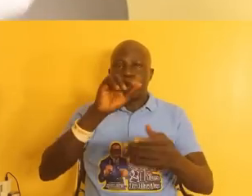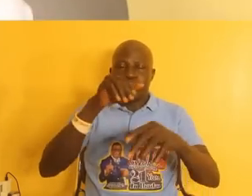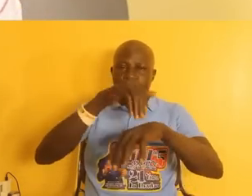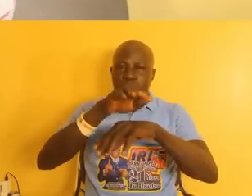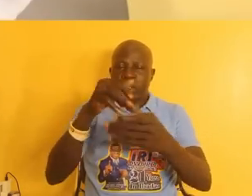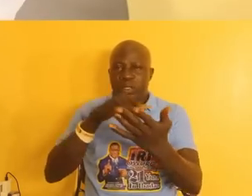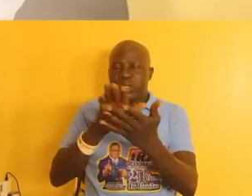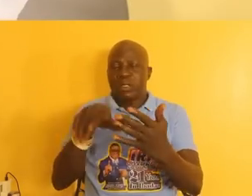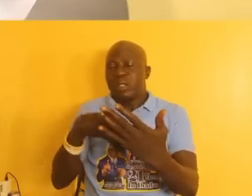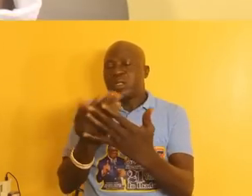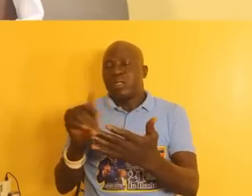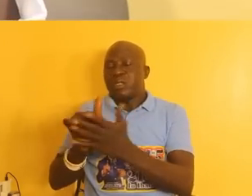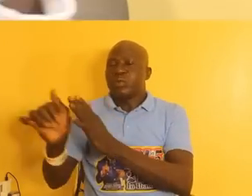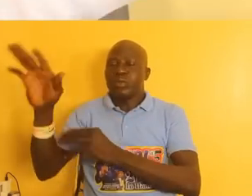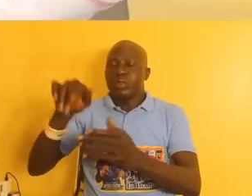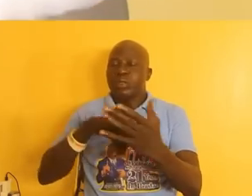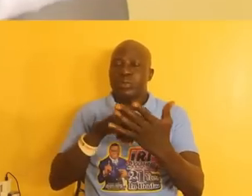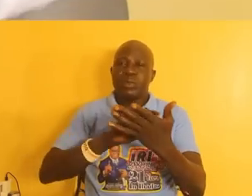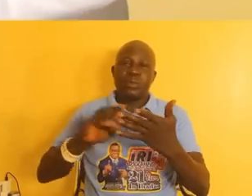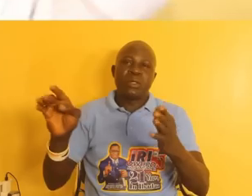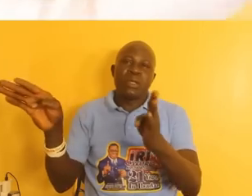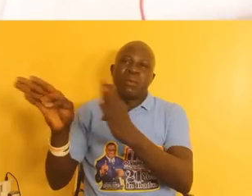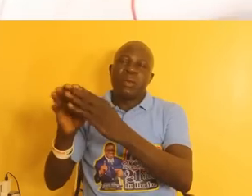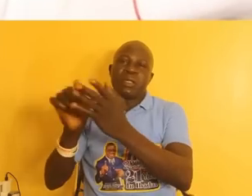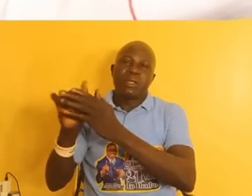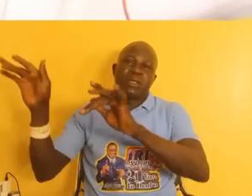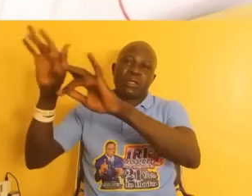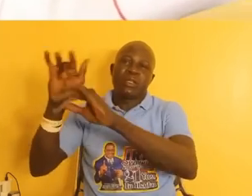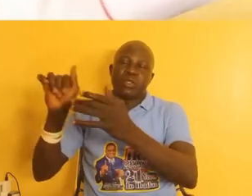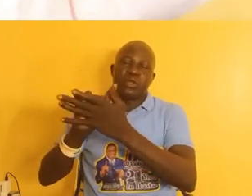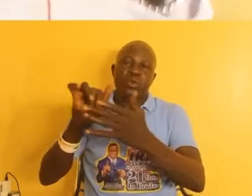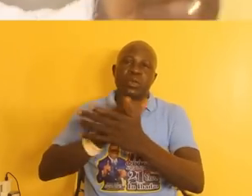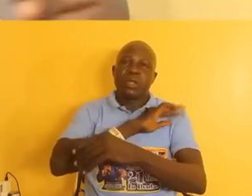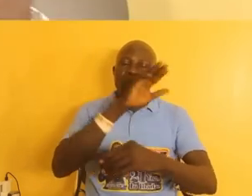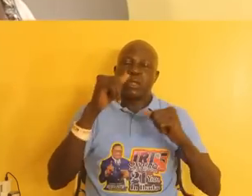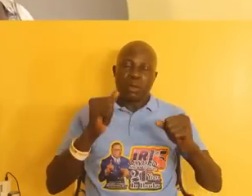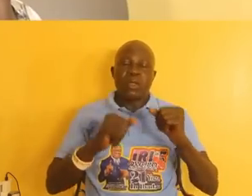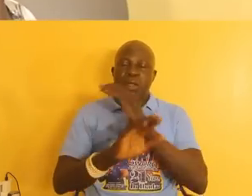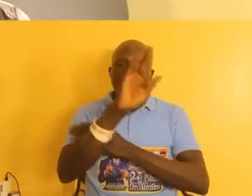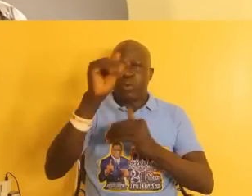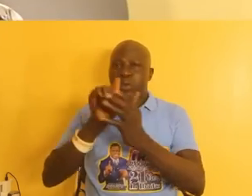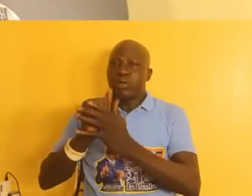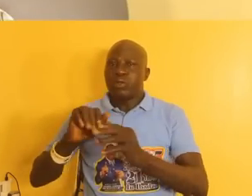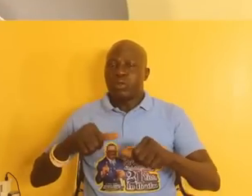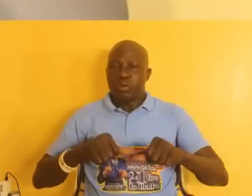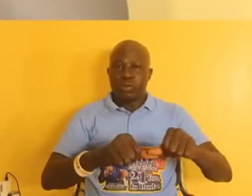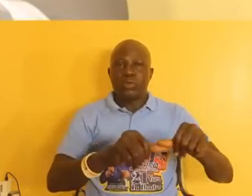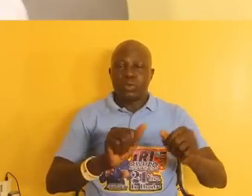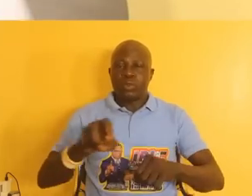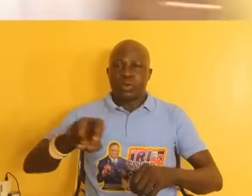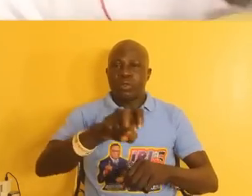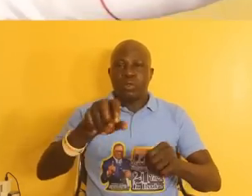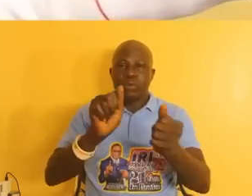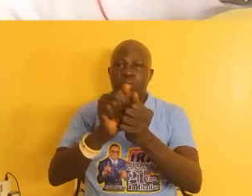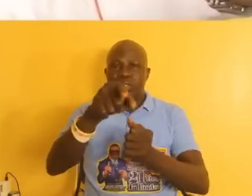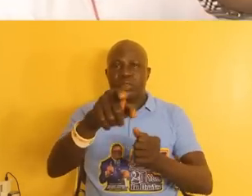spend with us. Oh, say you are bad, no bad. You may mess it up. Then the power of God will journey